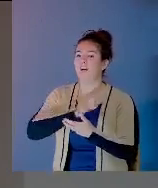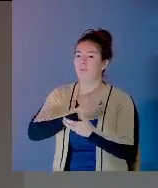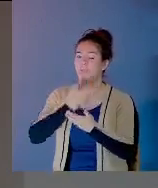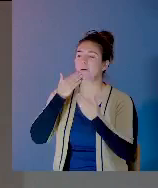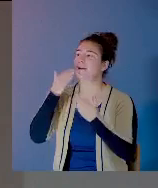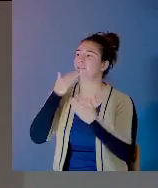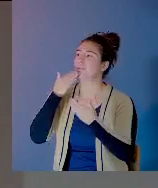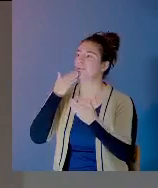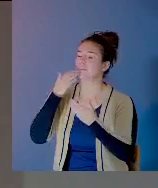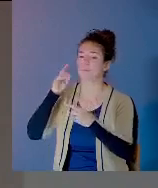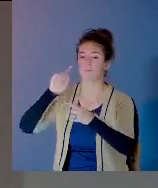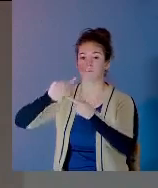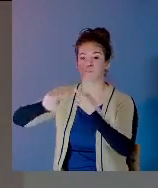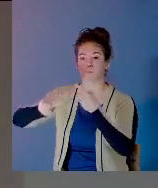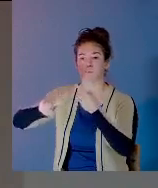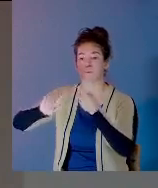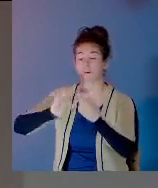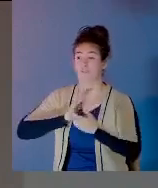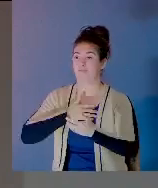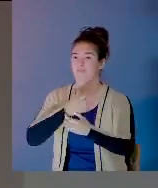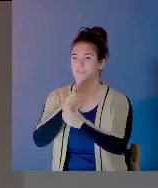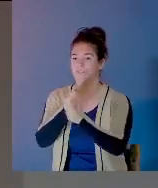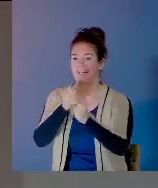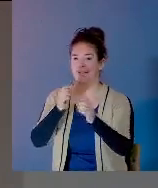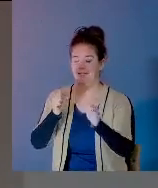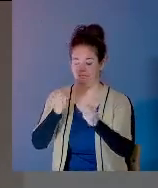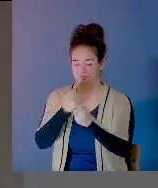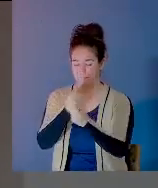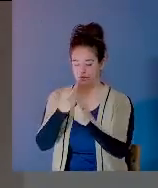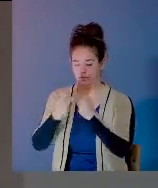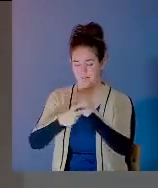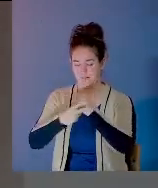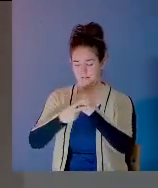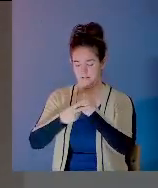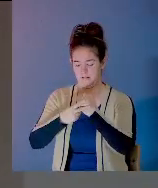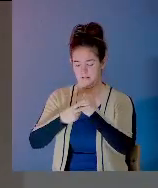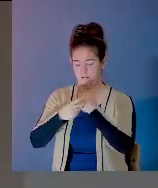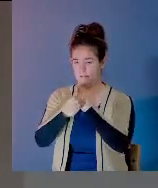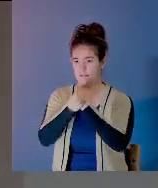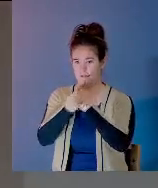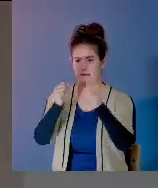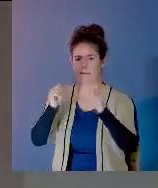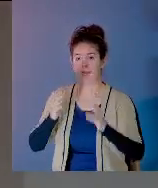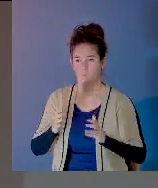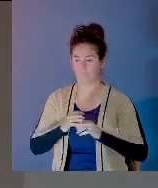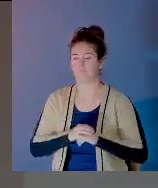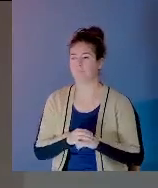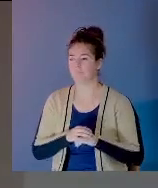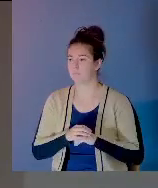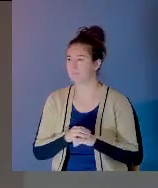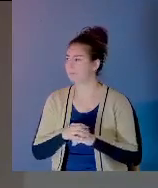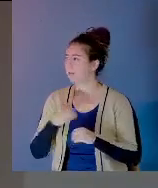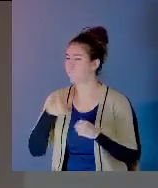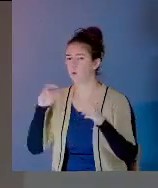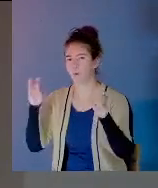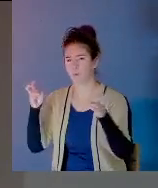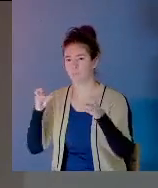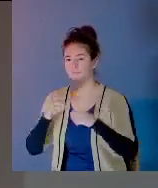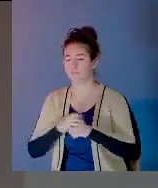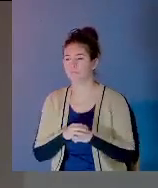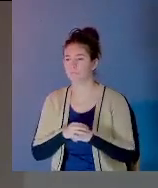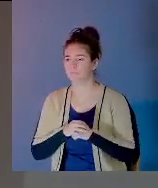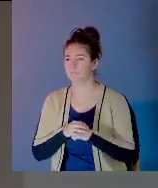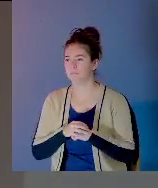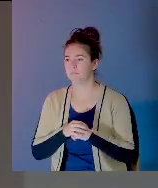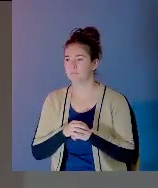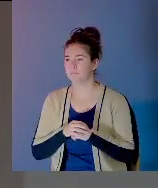One of my favorite authors ever, Oswald Chambers, wrote these words: "The thing that awakens the deepest fountain of gratitude in a